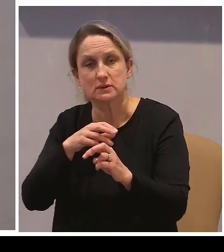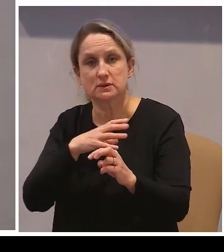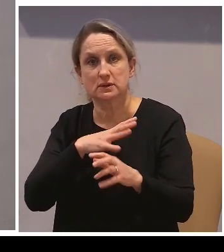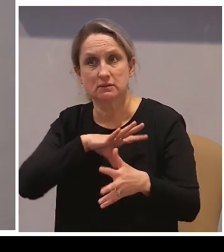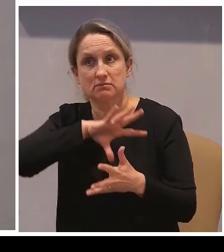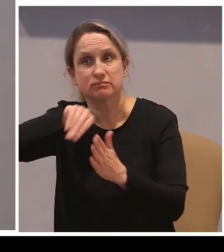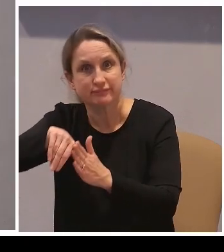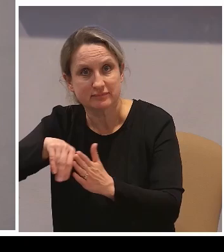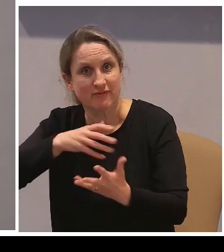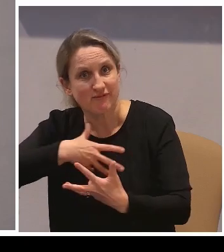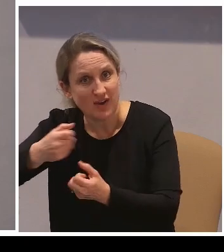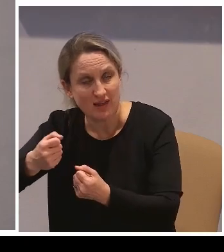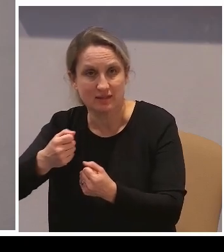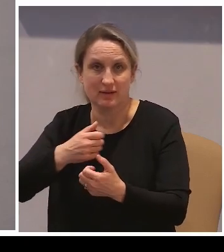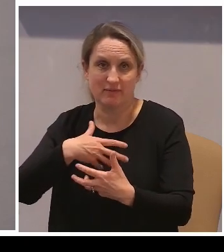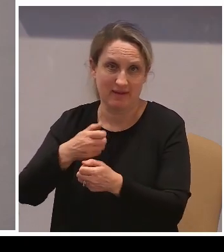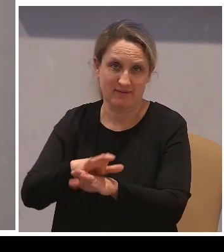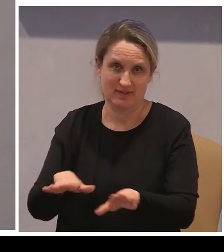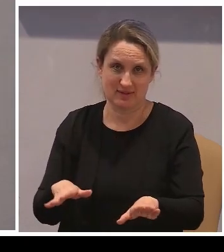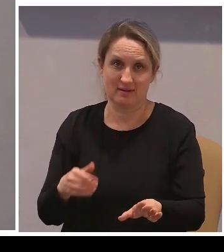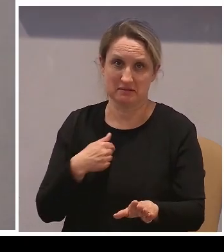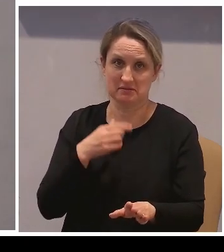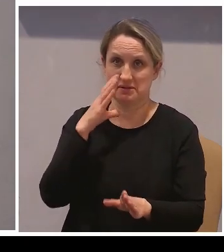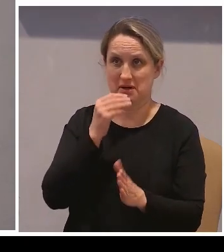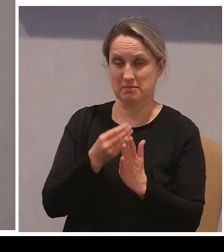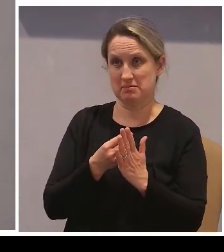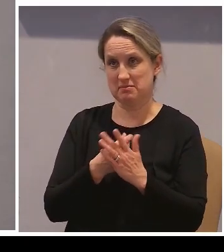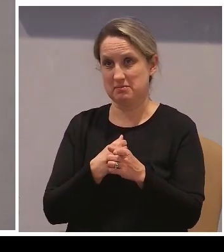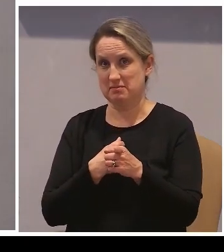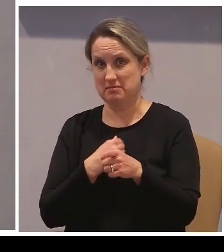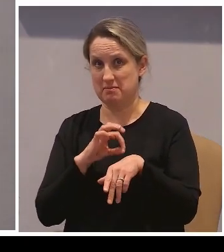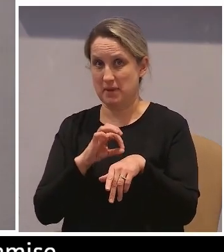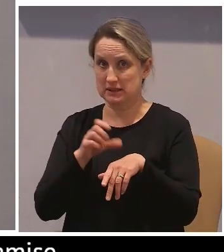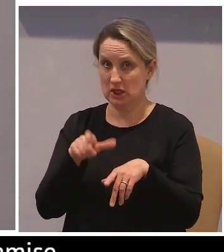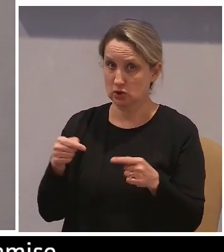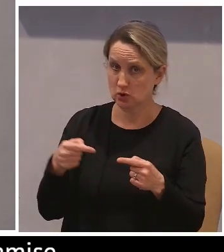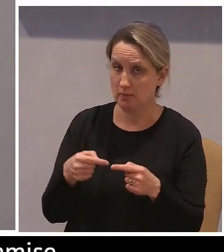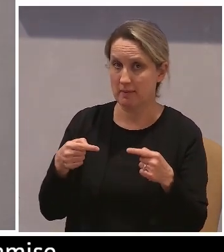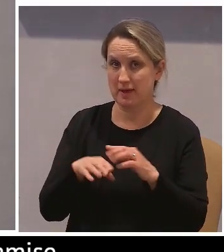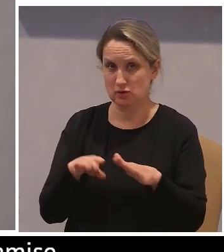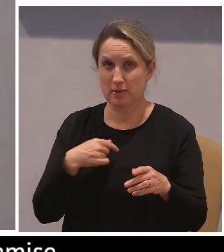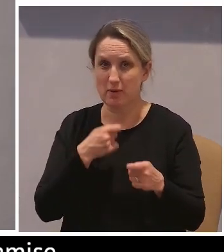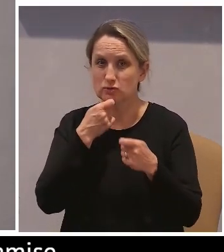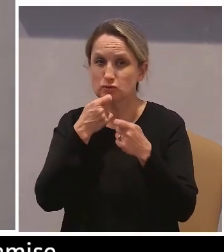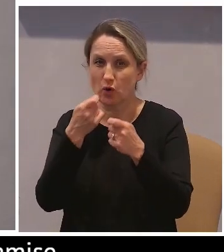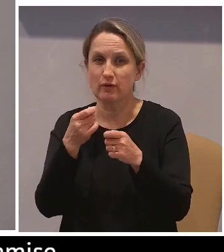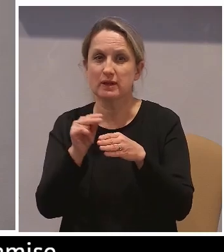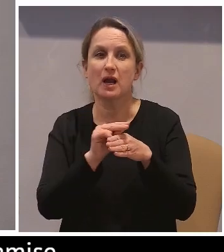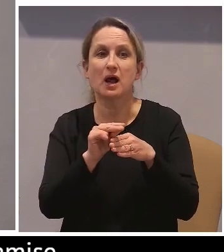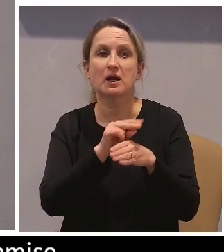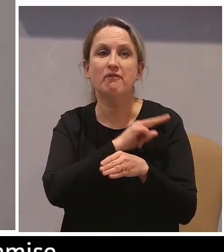in English, and any trial marked as recruiting should be